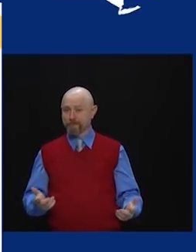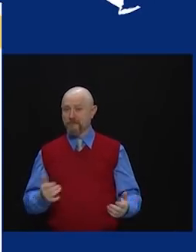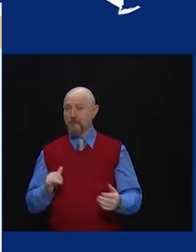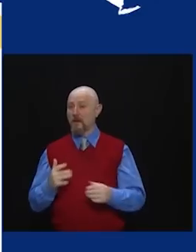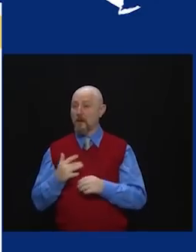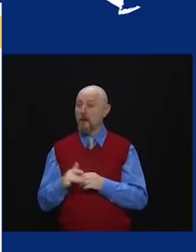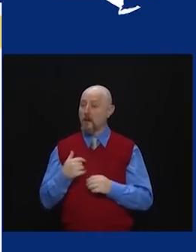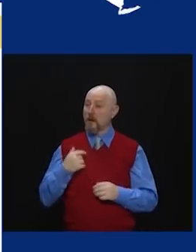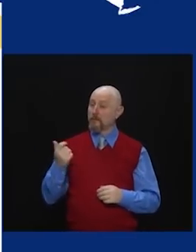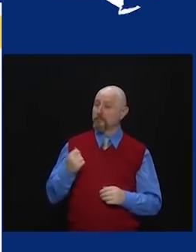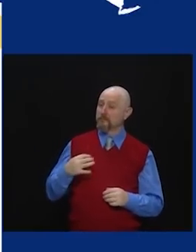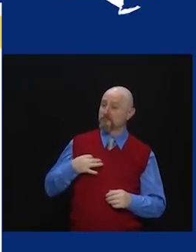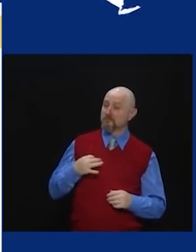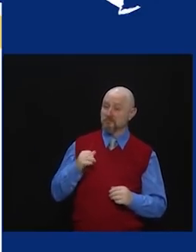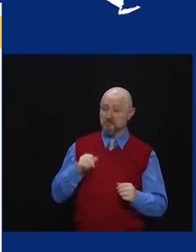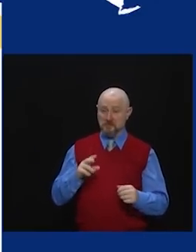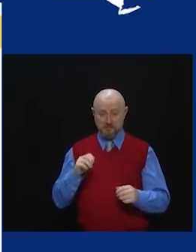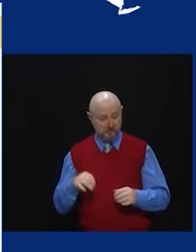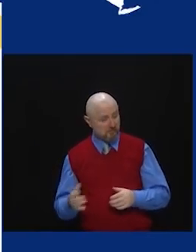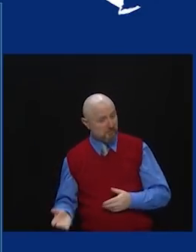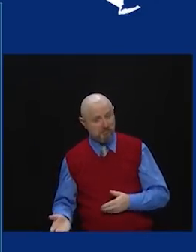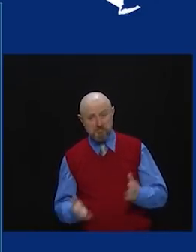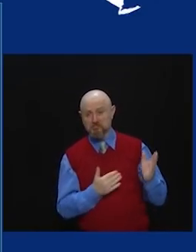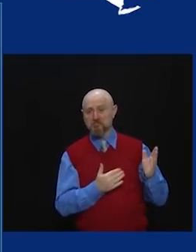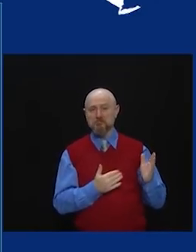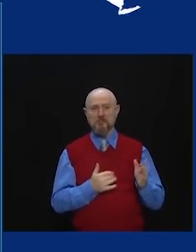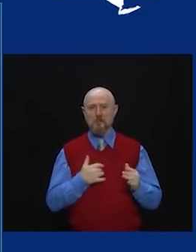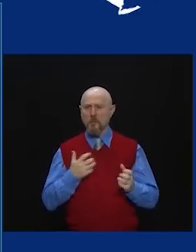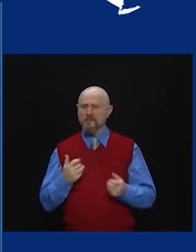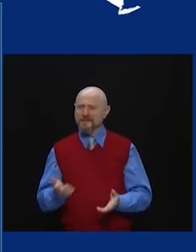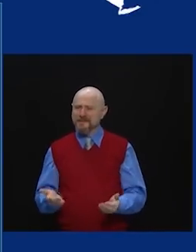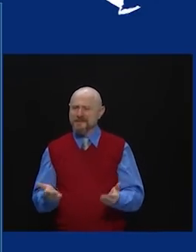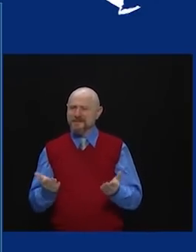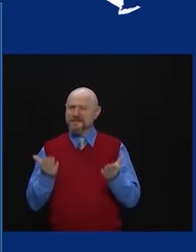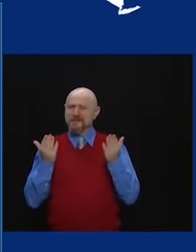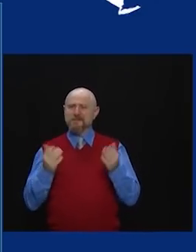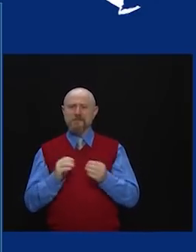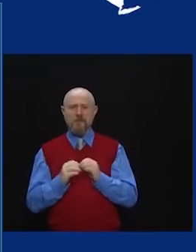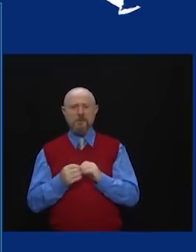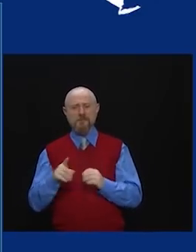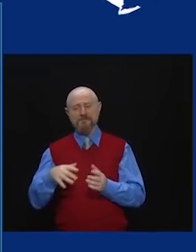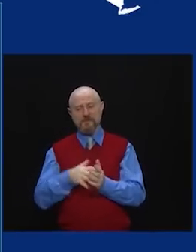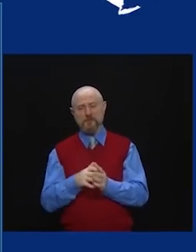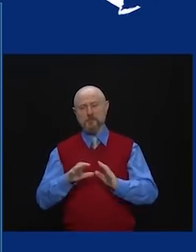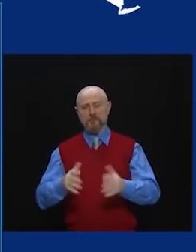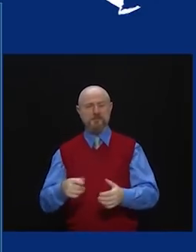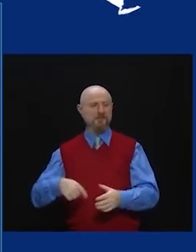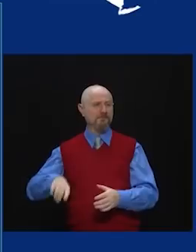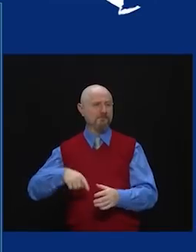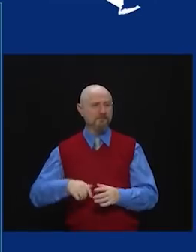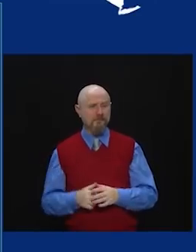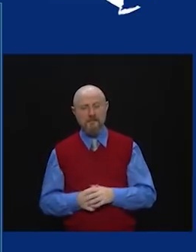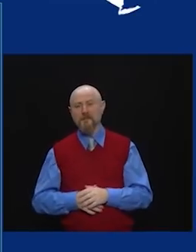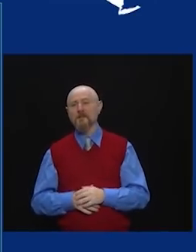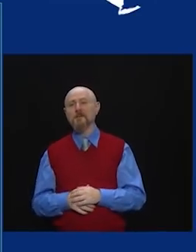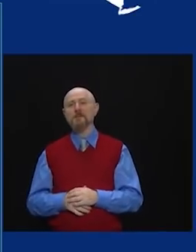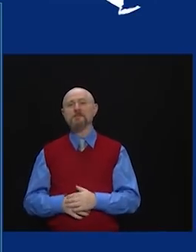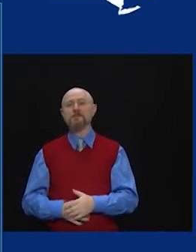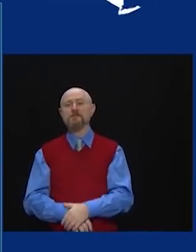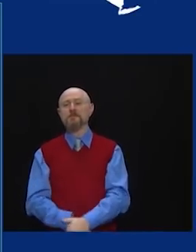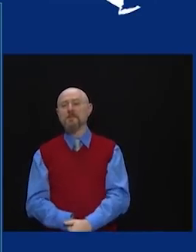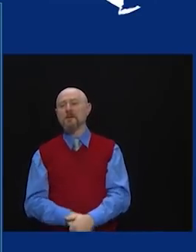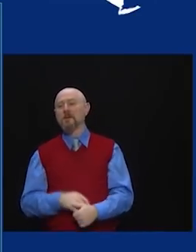is a very, very, very vulnerable population. So we're going to continue making the nursing homes make boosters available. We